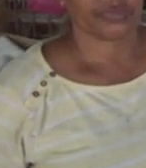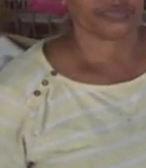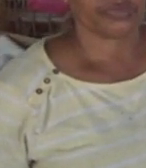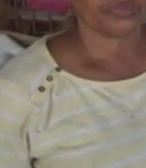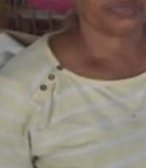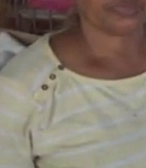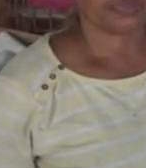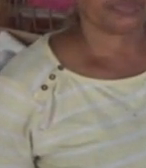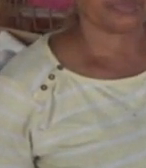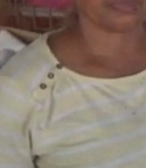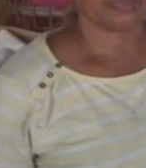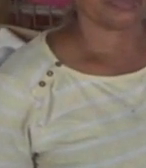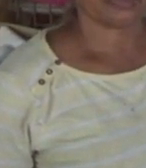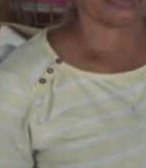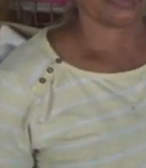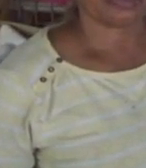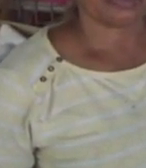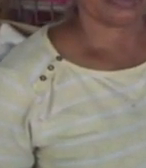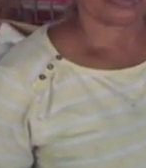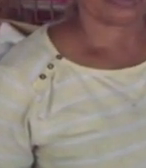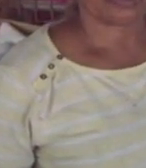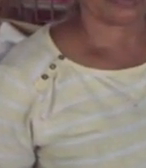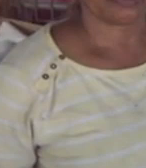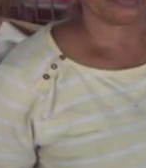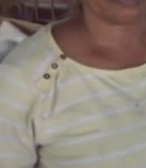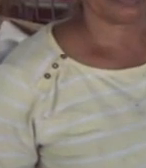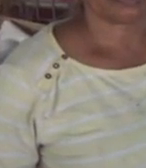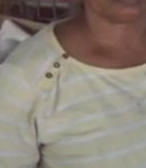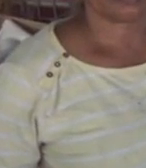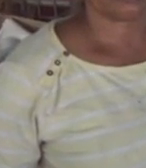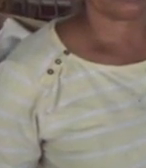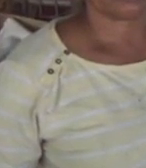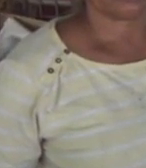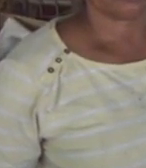P.